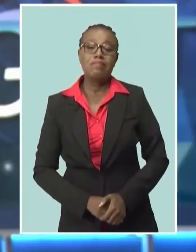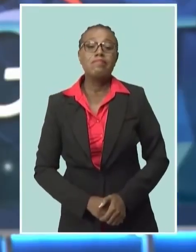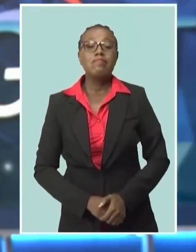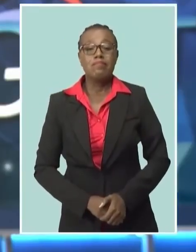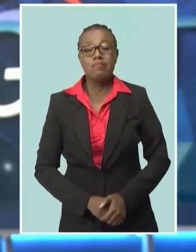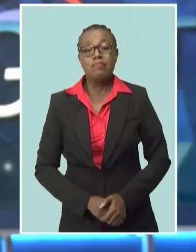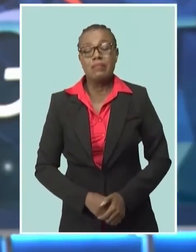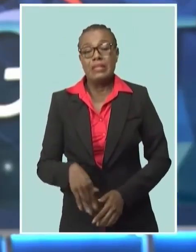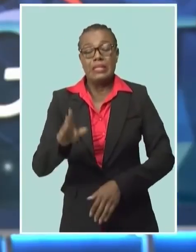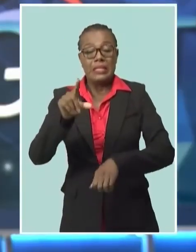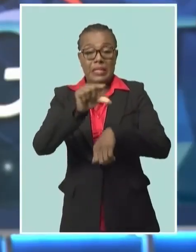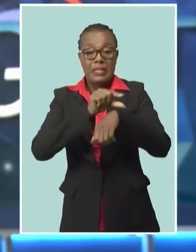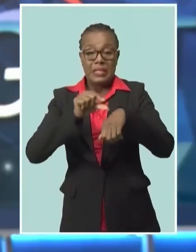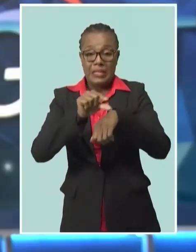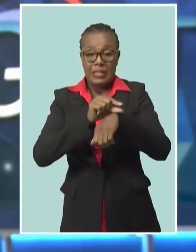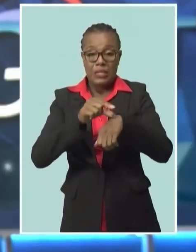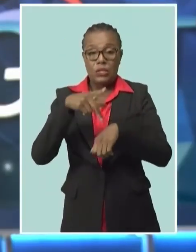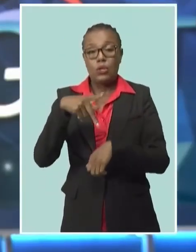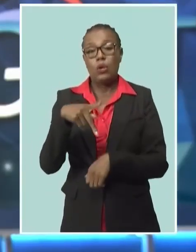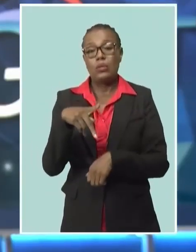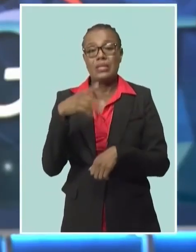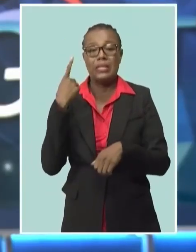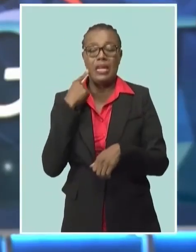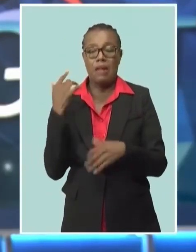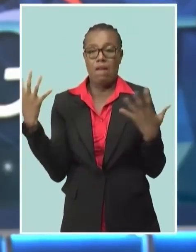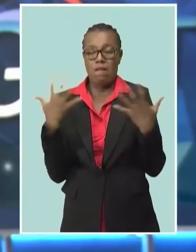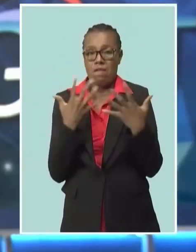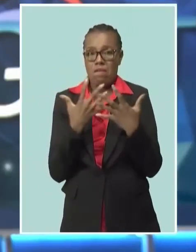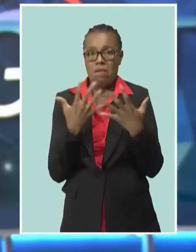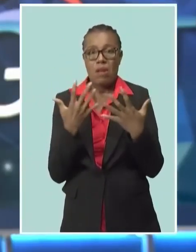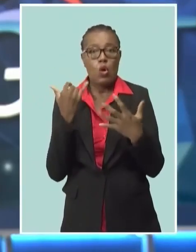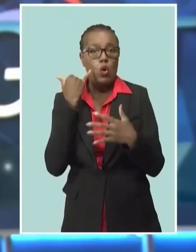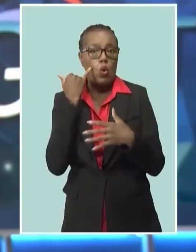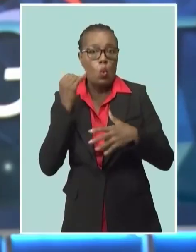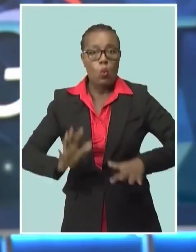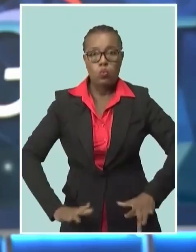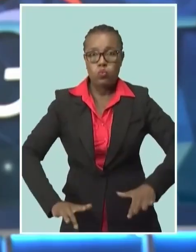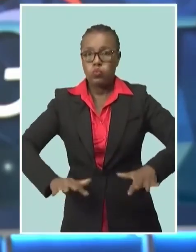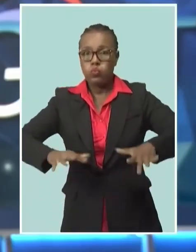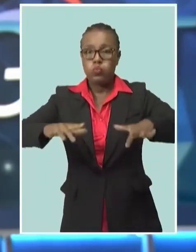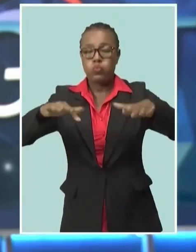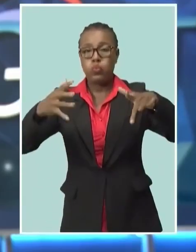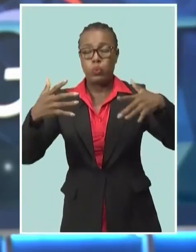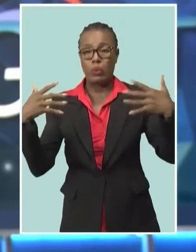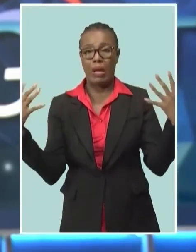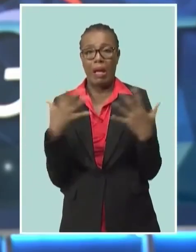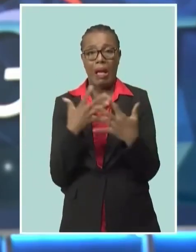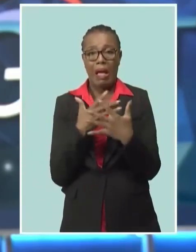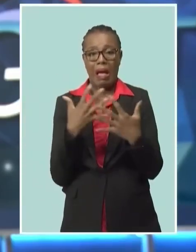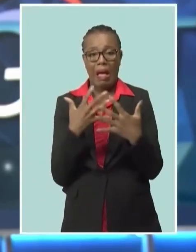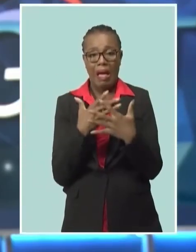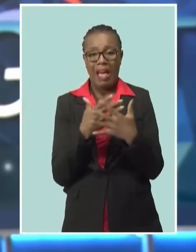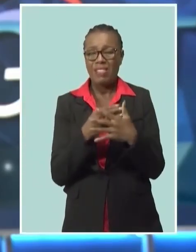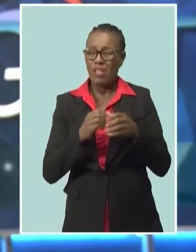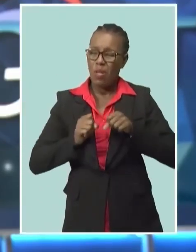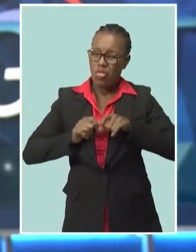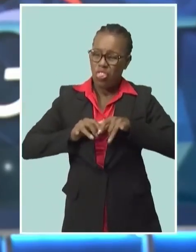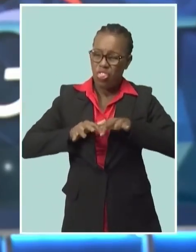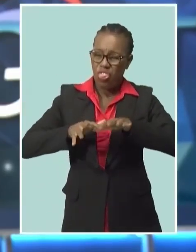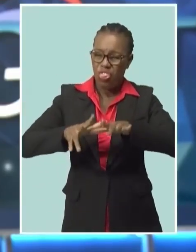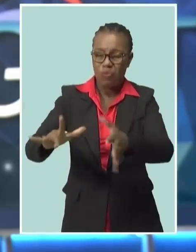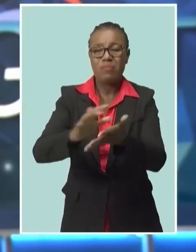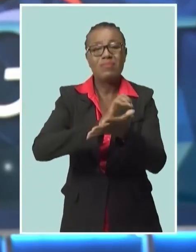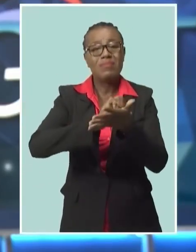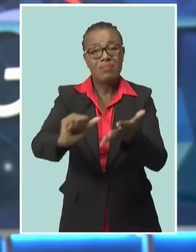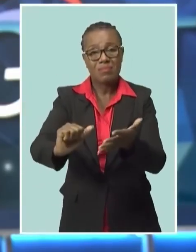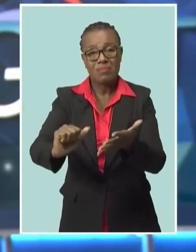in some parts of St. George are now fearful following heavy flooding in the area last night. The rains left a slew of destruction in its wake.